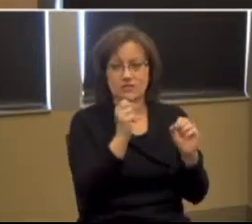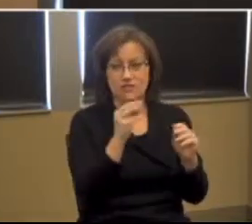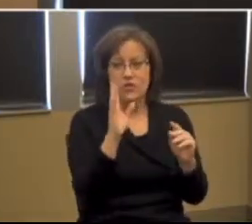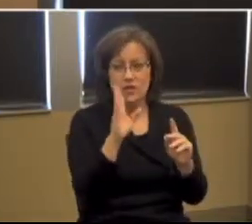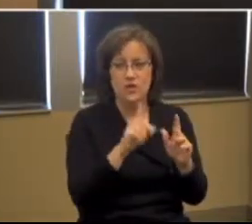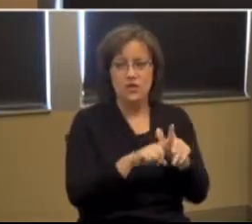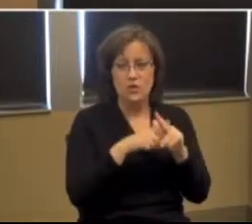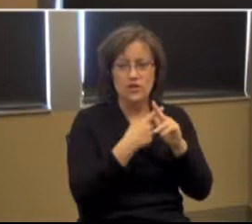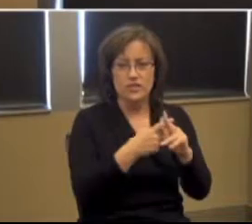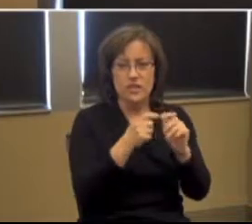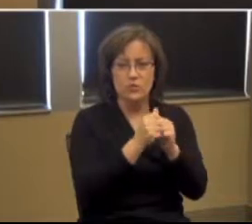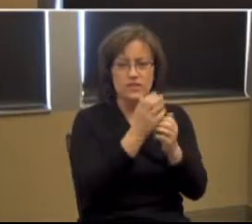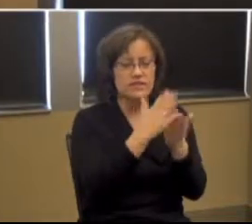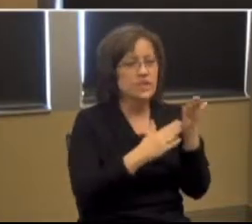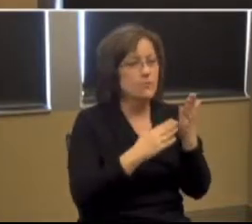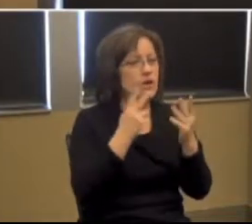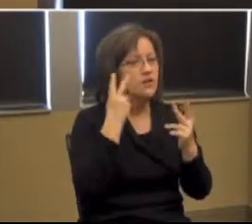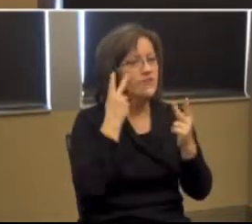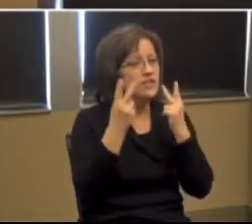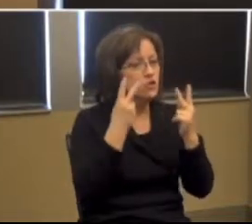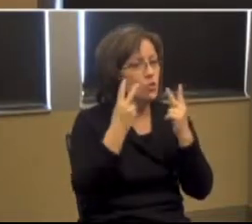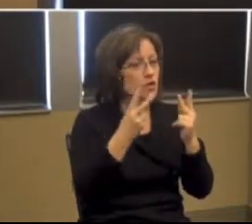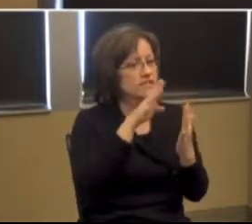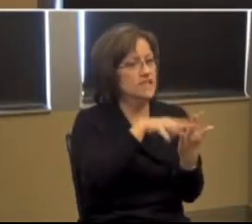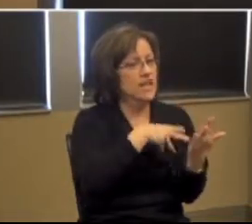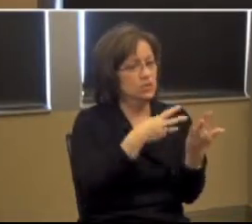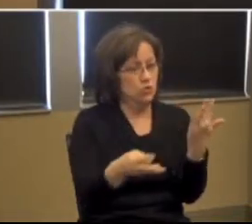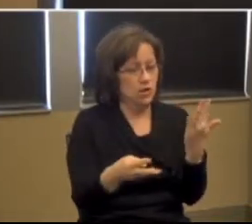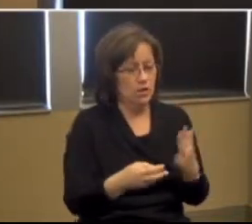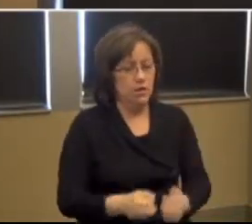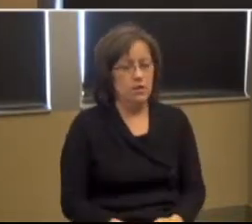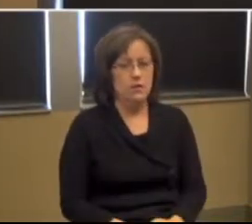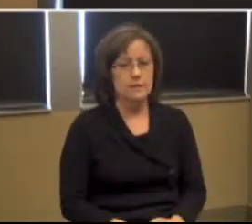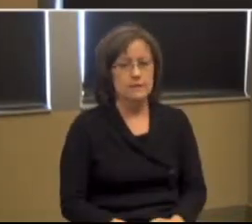we're going to start with some visual schedules.